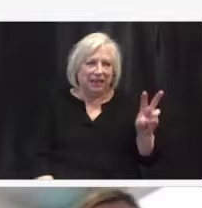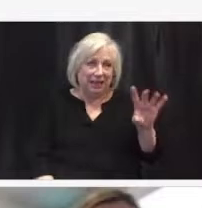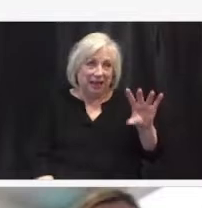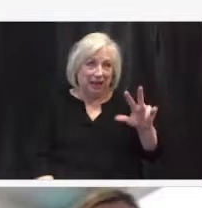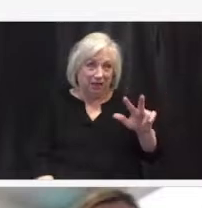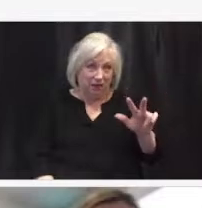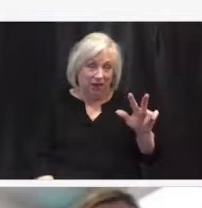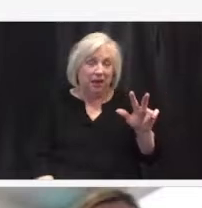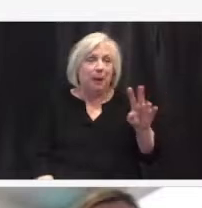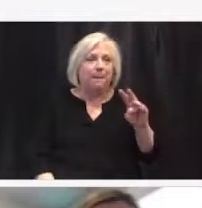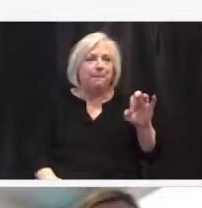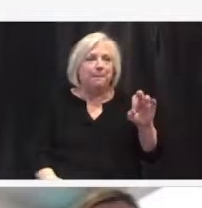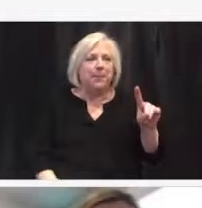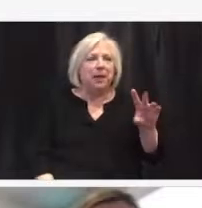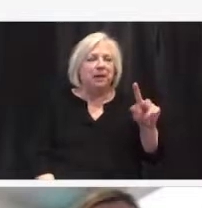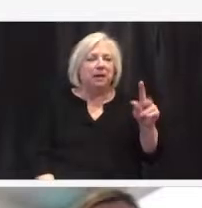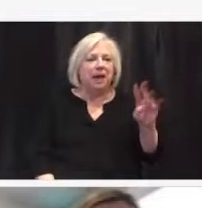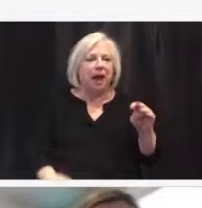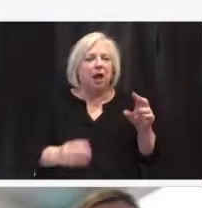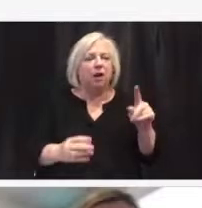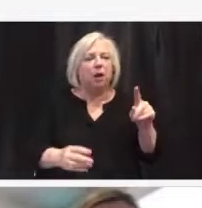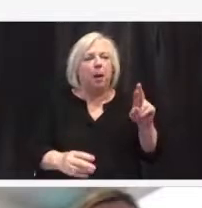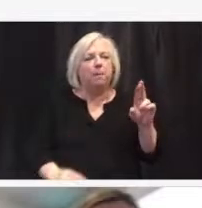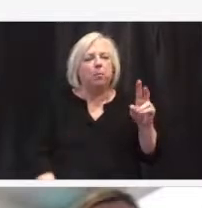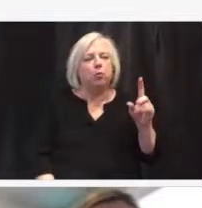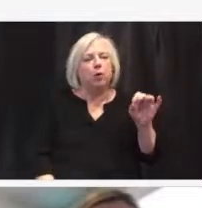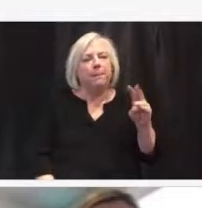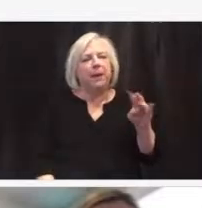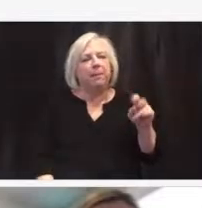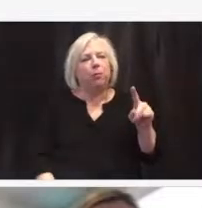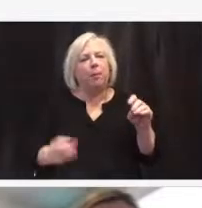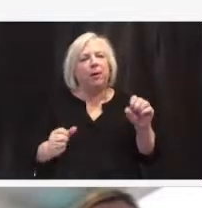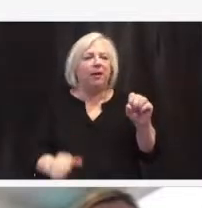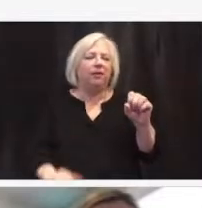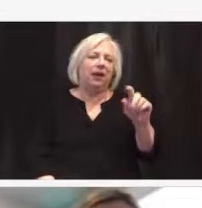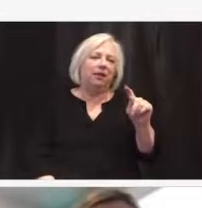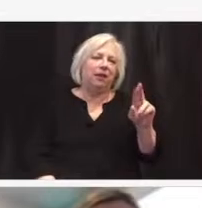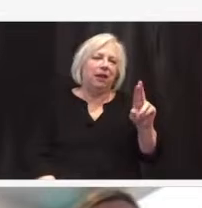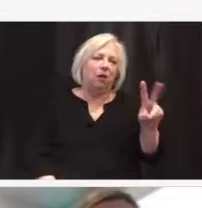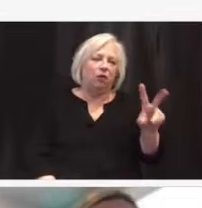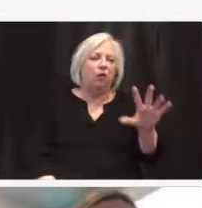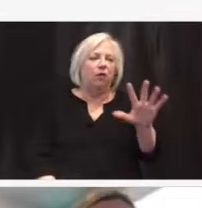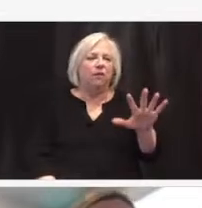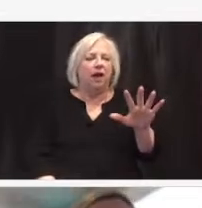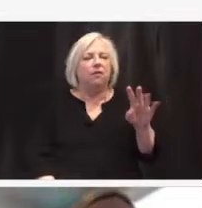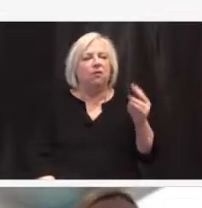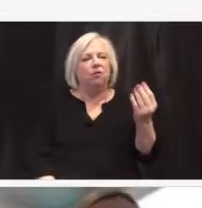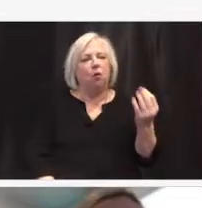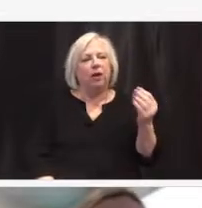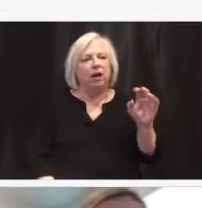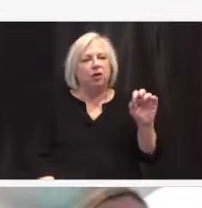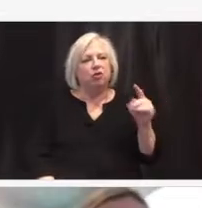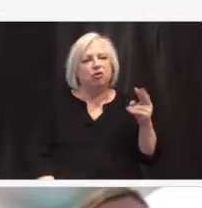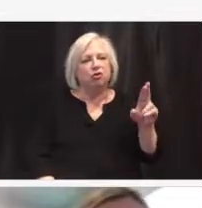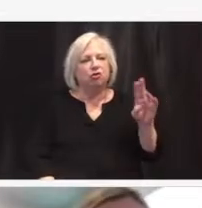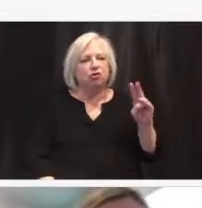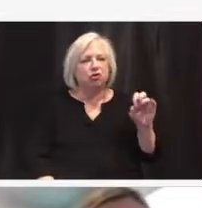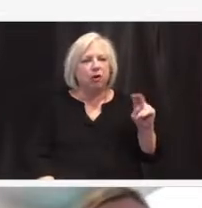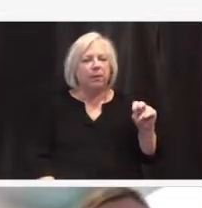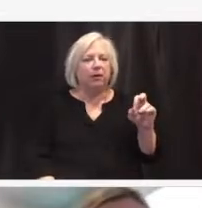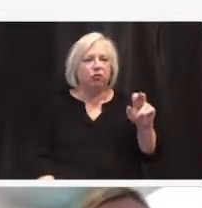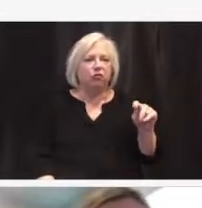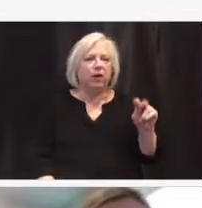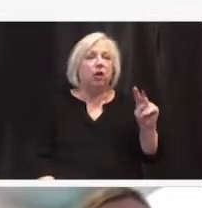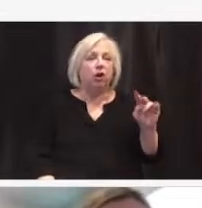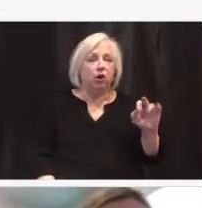Z9963, Midtown Premium Properties 3, STR2 PDC, 514 Sherman Street, Unit Number 1.